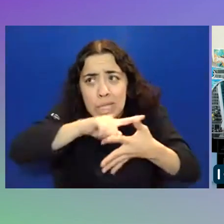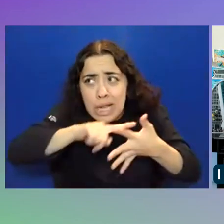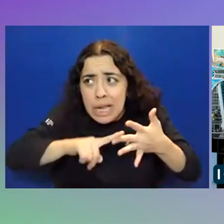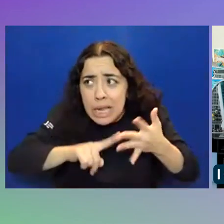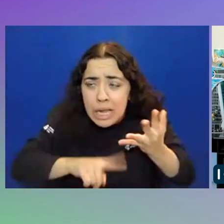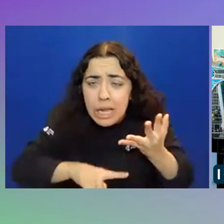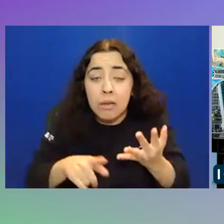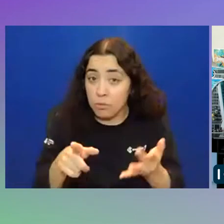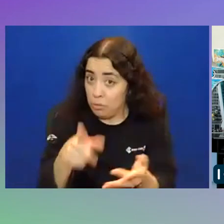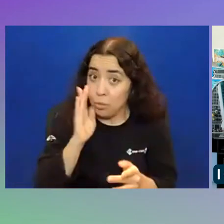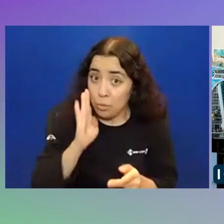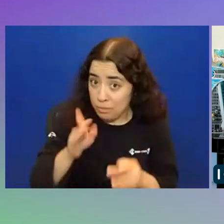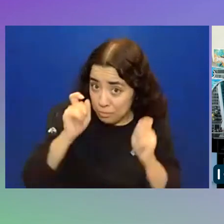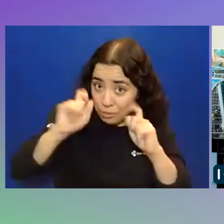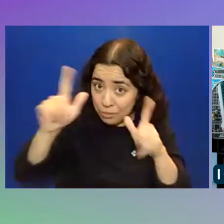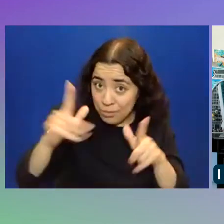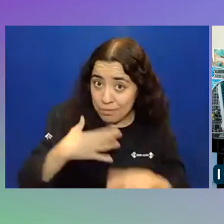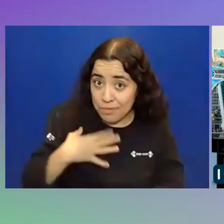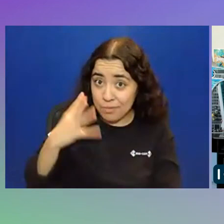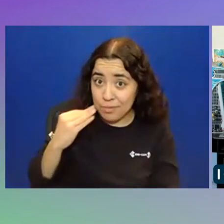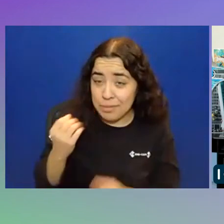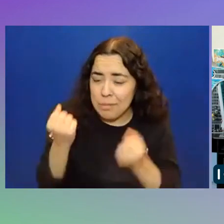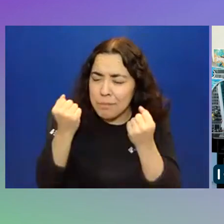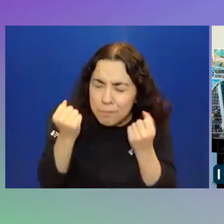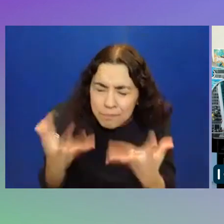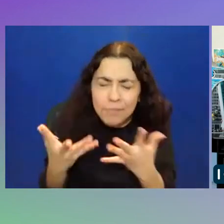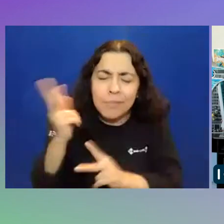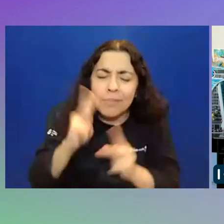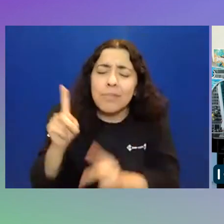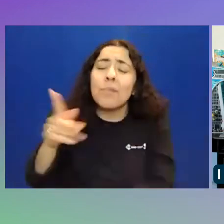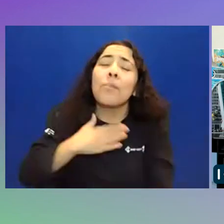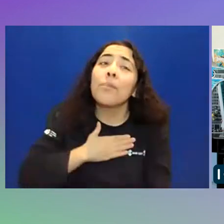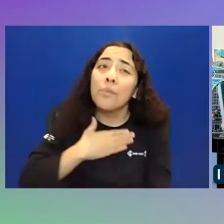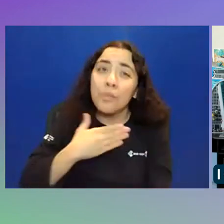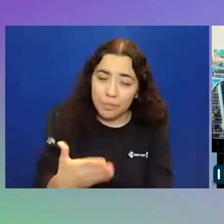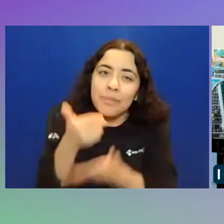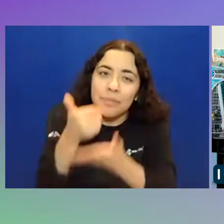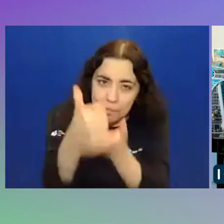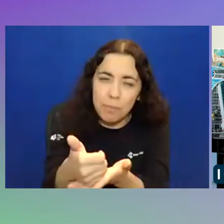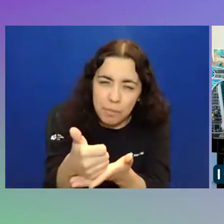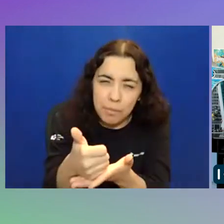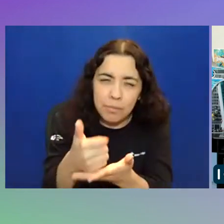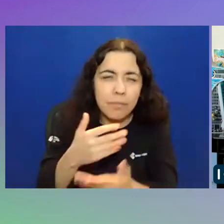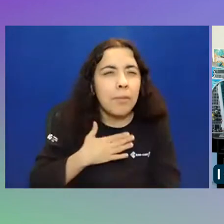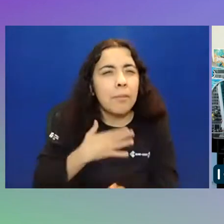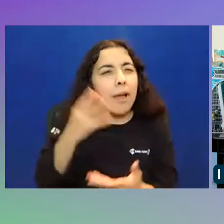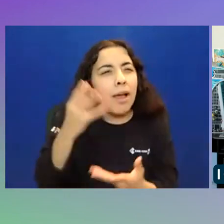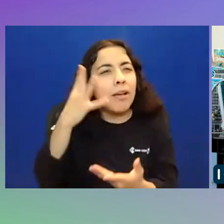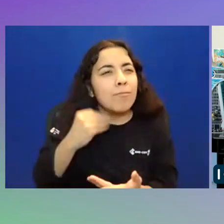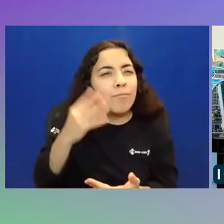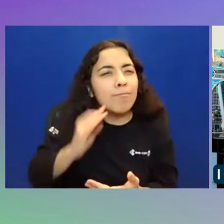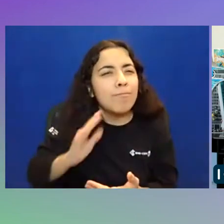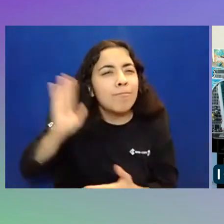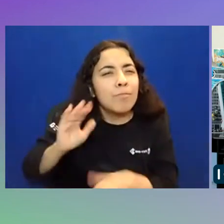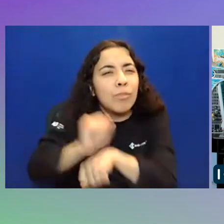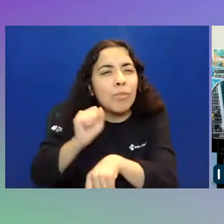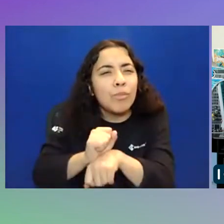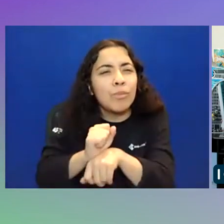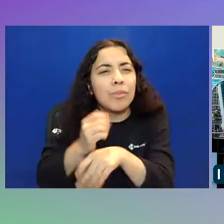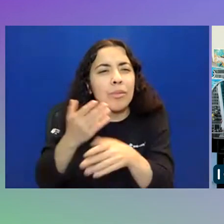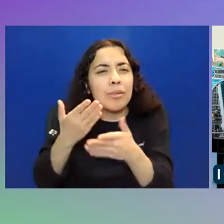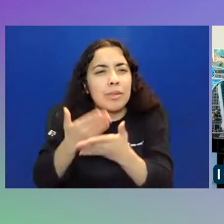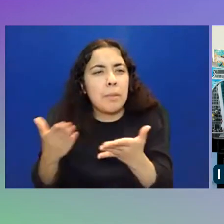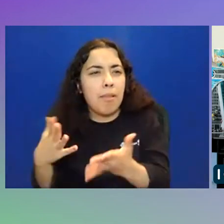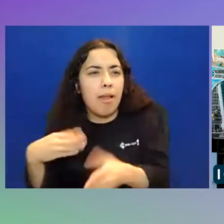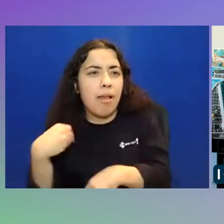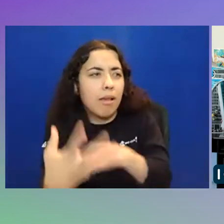my experience, how many people are willing to help, right? I think about my experience, like working in the supply chain world. I didn't know